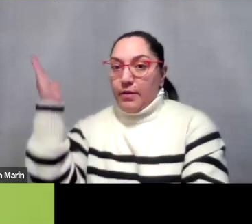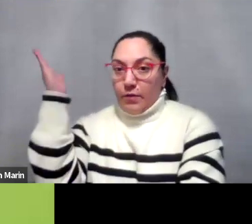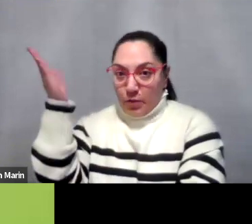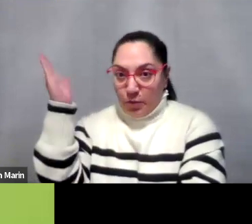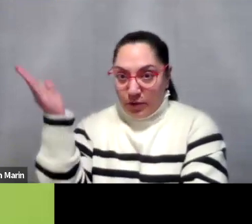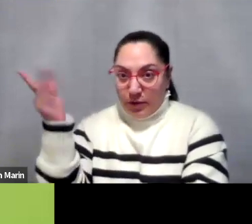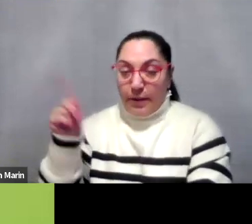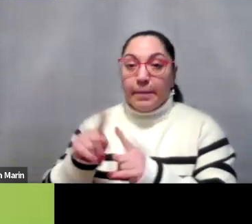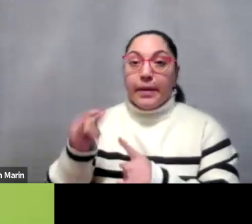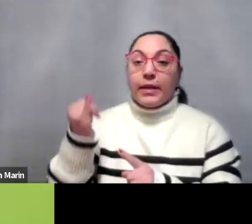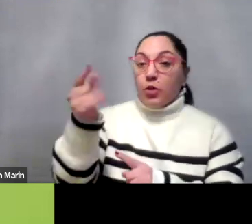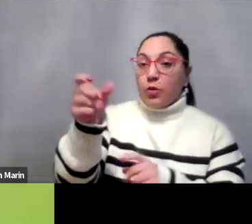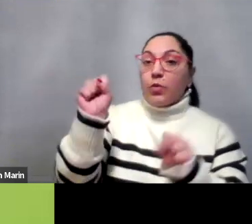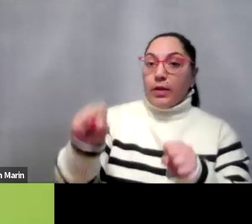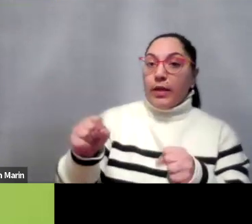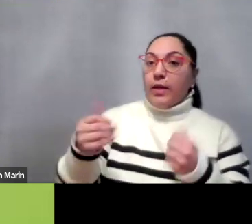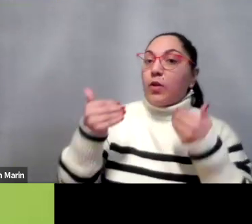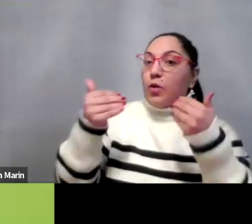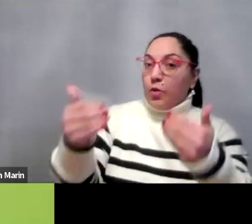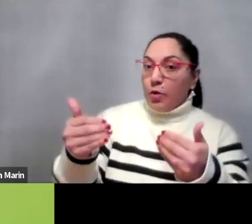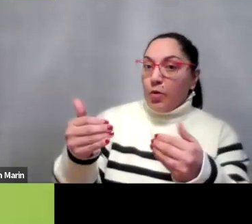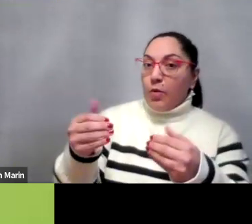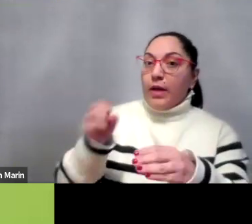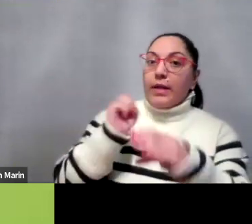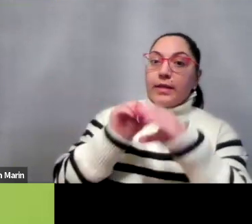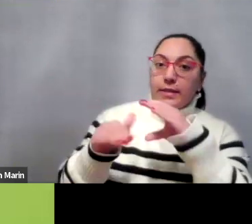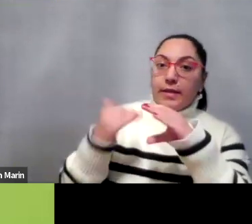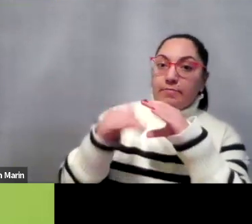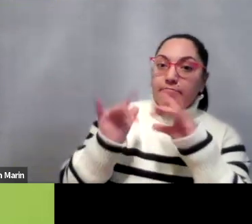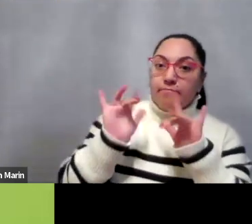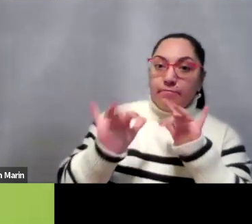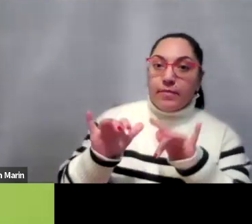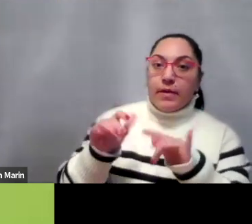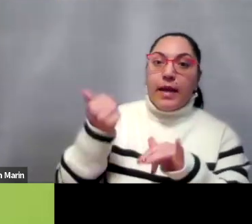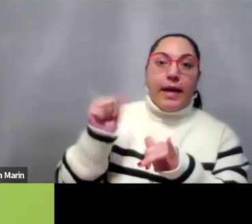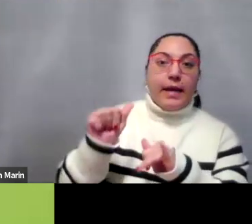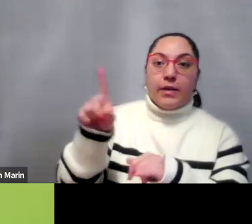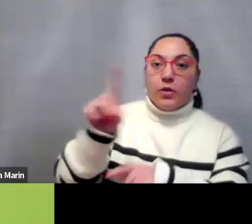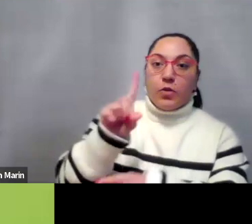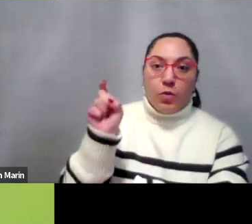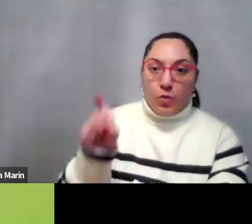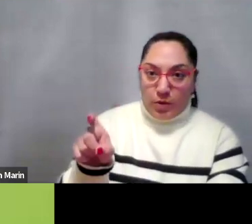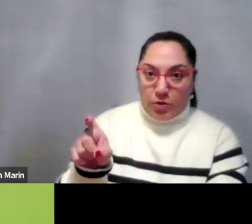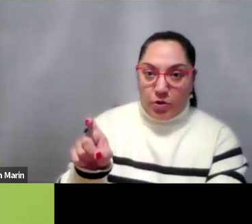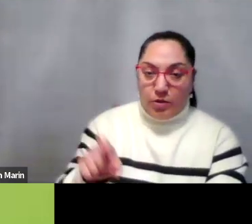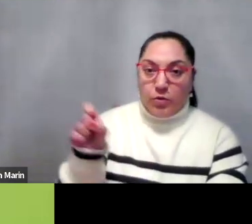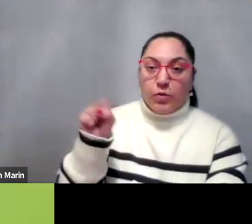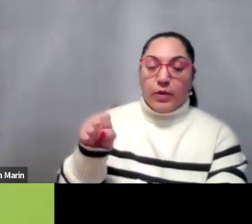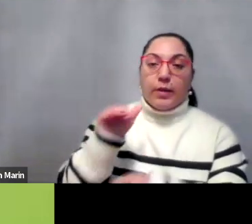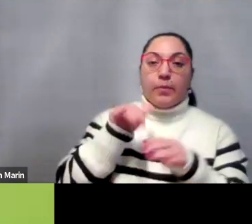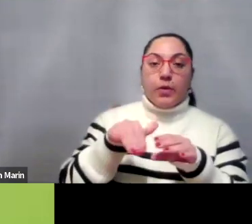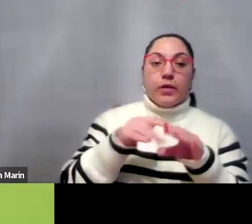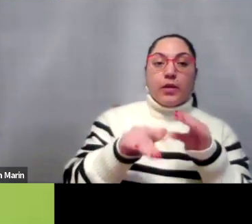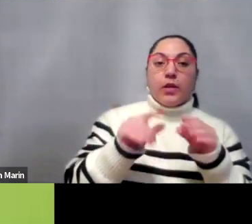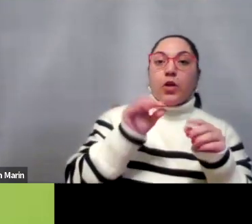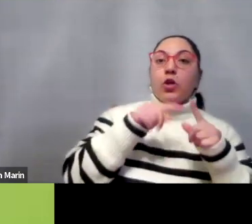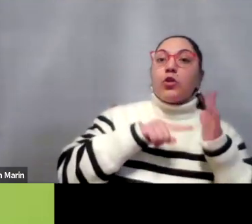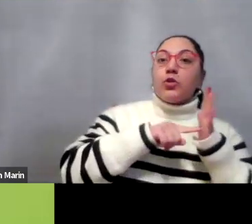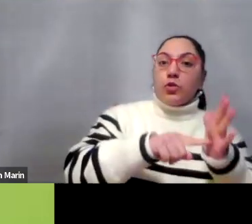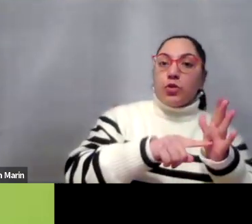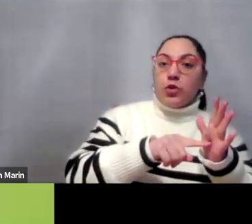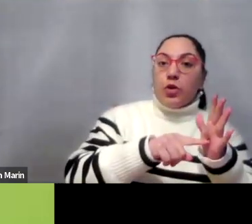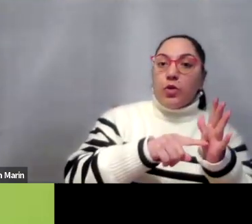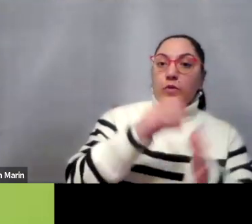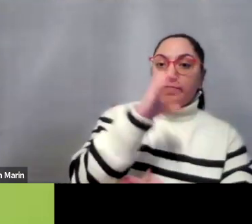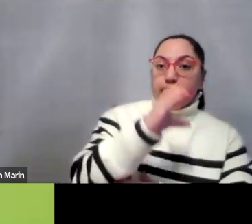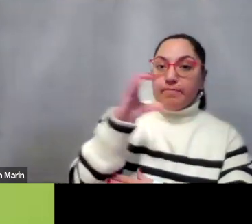to submit any of your questions in the chat box below. Click Show Captions to see the captions for the